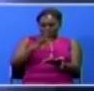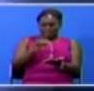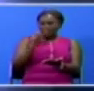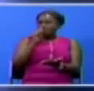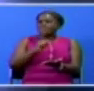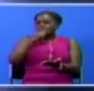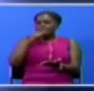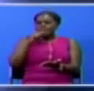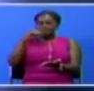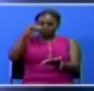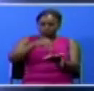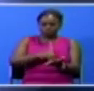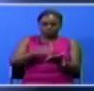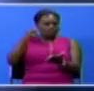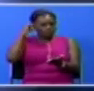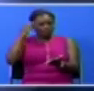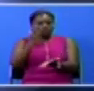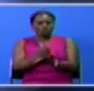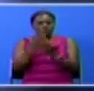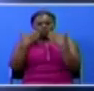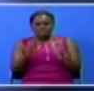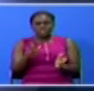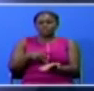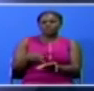their phone to confirm and complete the payment.